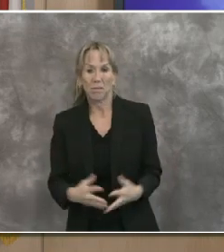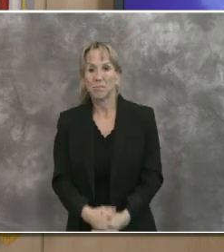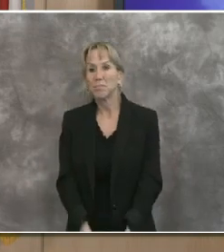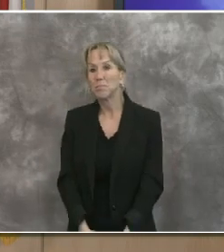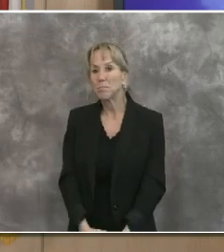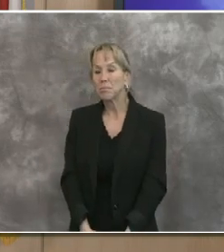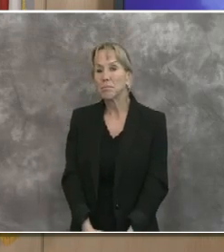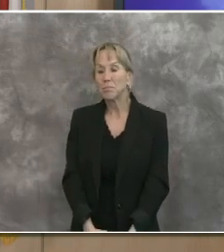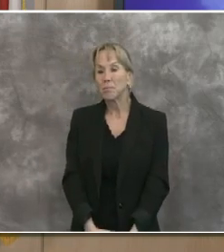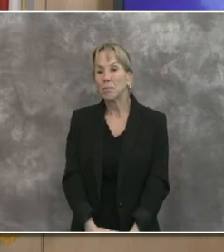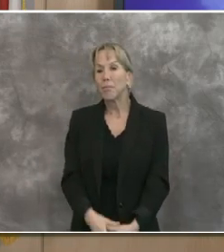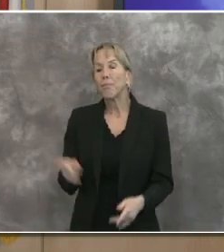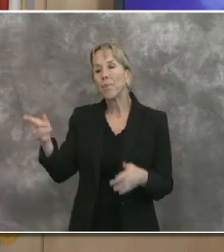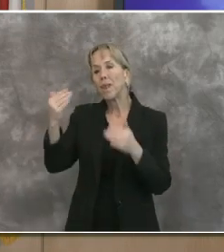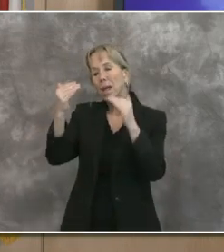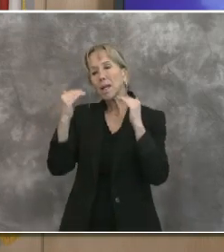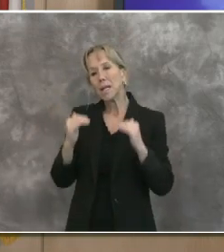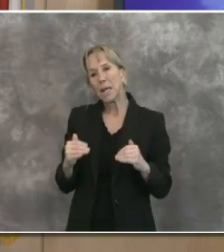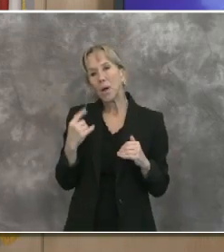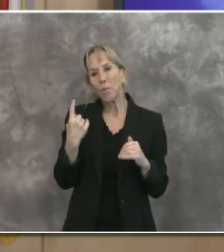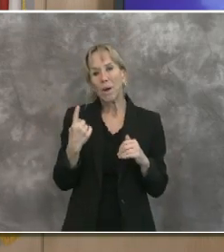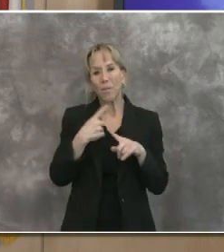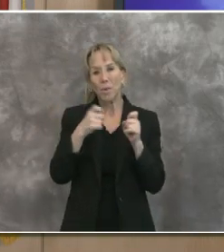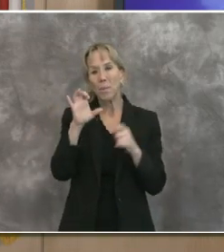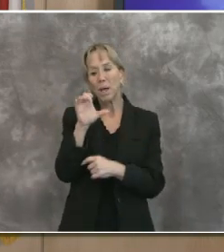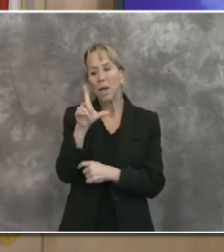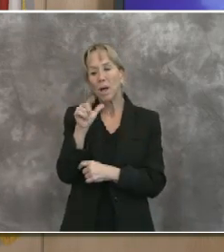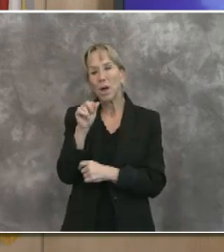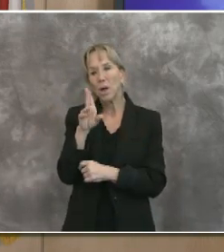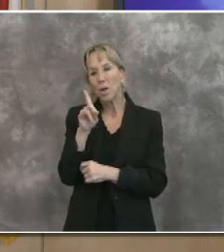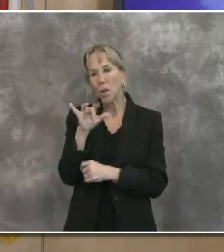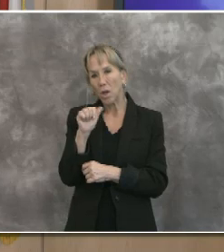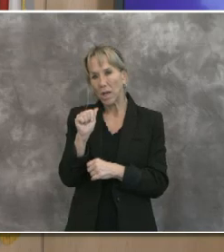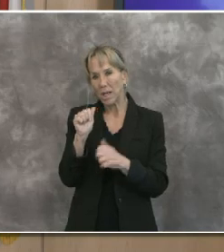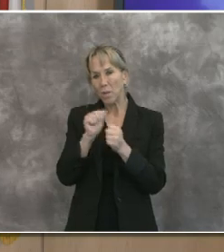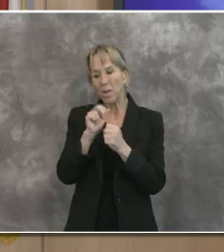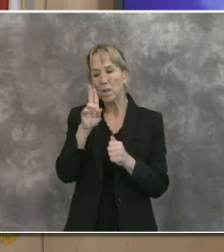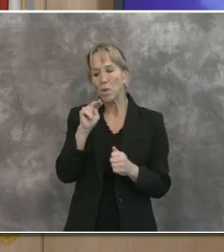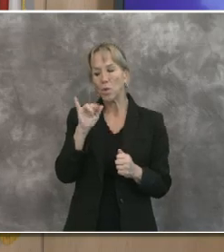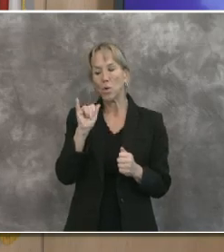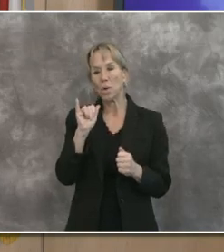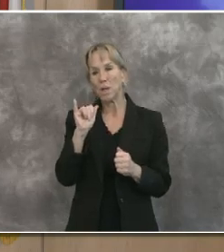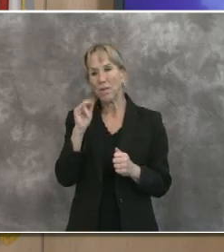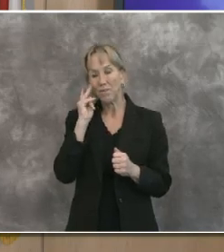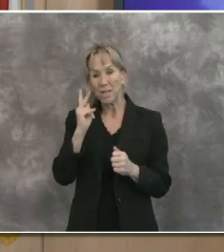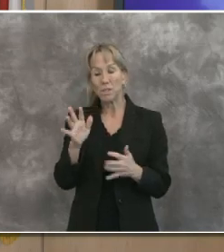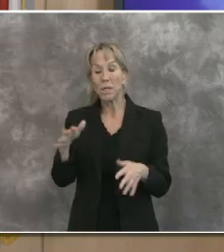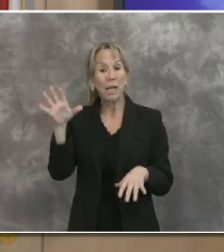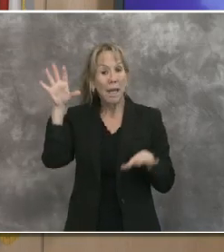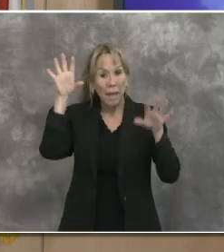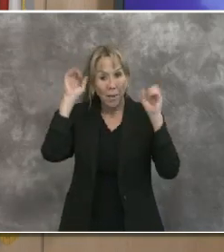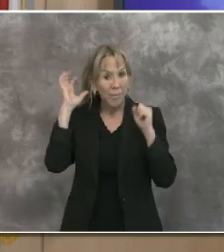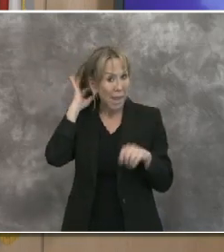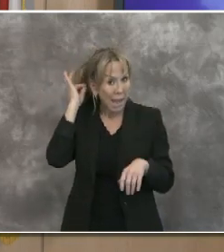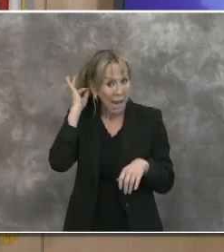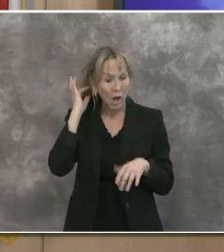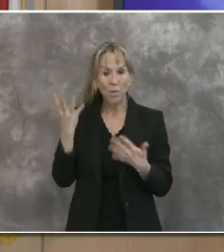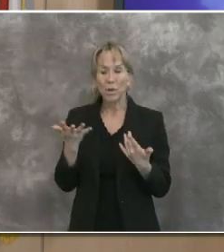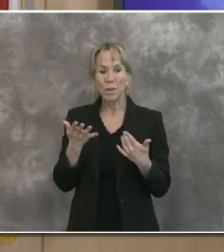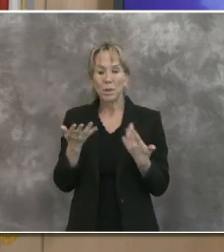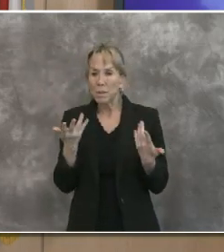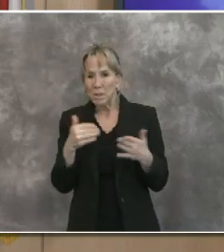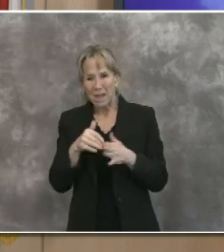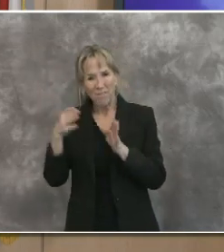And Supervisor Fletcher, this next one is related from Claudia with Univision. Hair salons, beauty salons are in phase 3